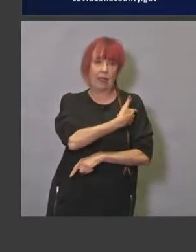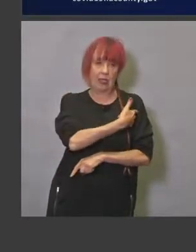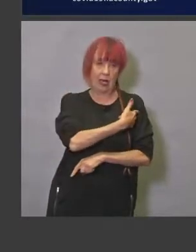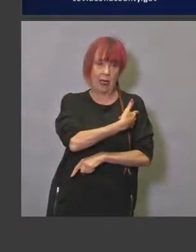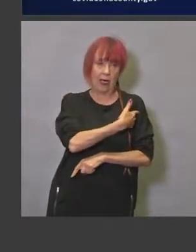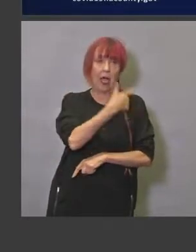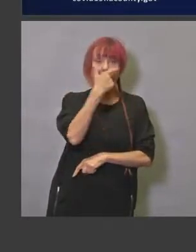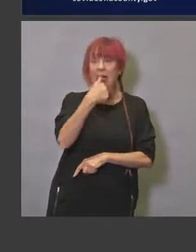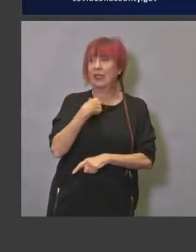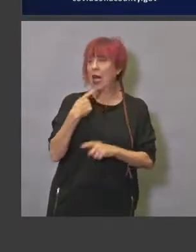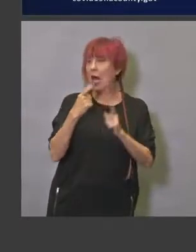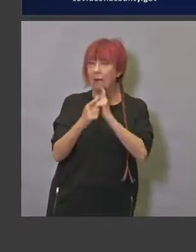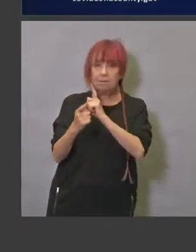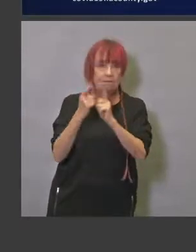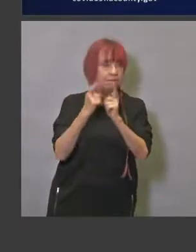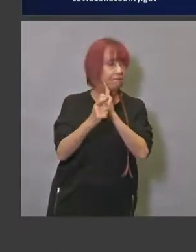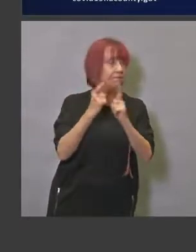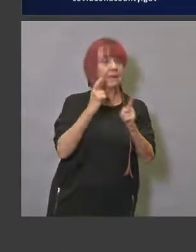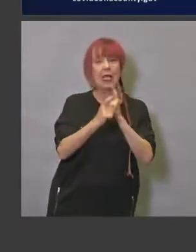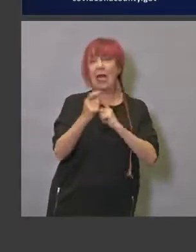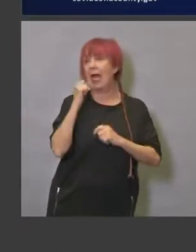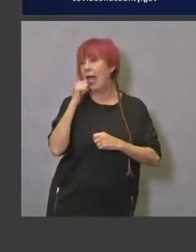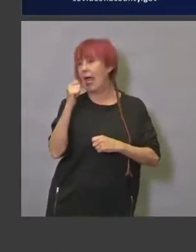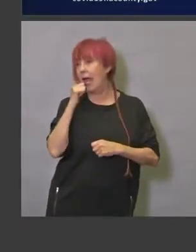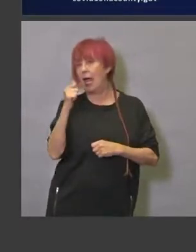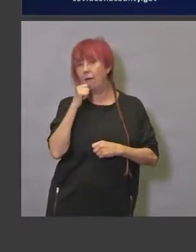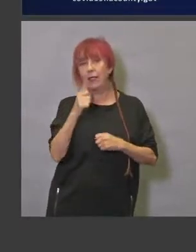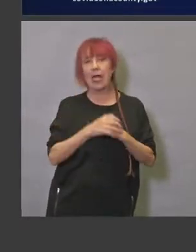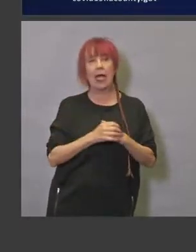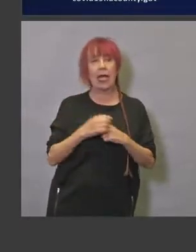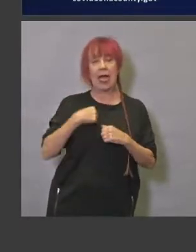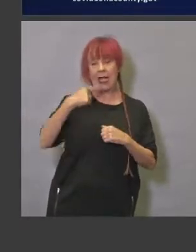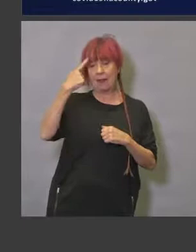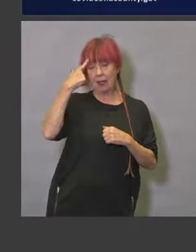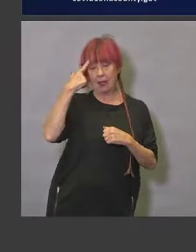I'm running into this on a daily basis. And I think that,